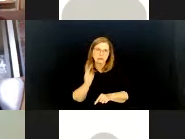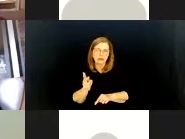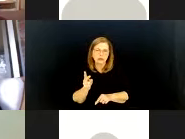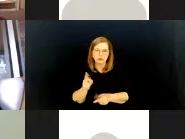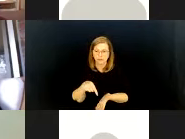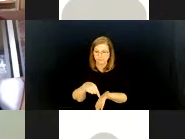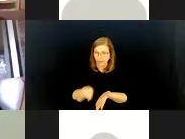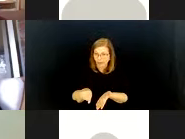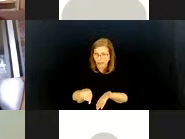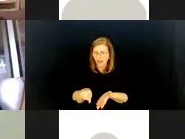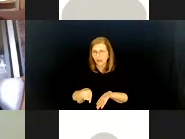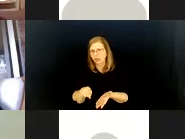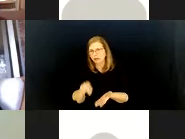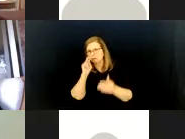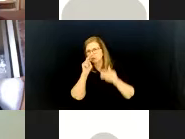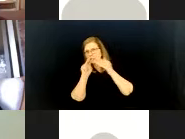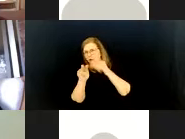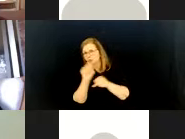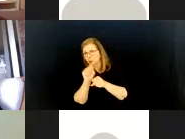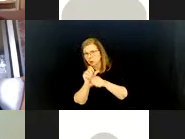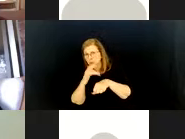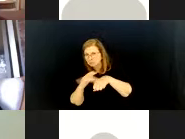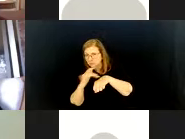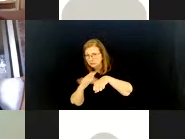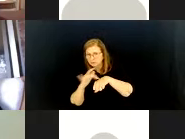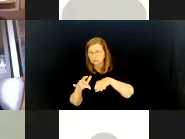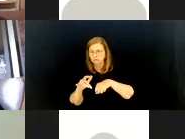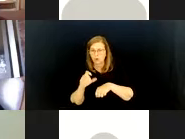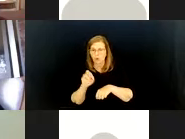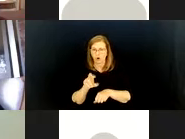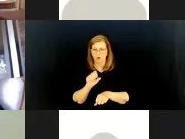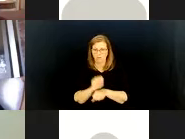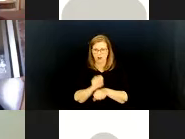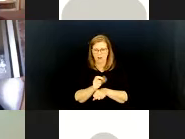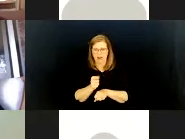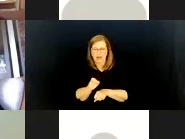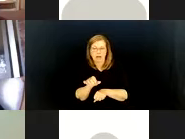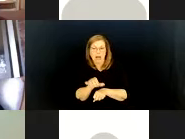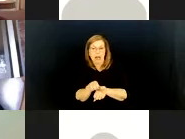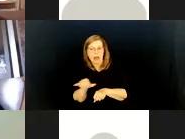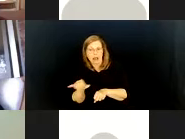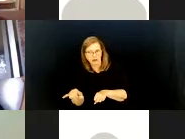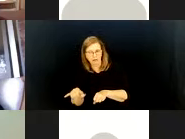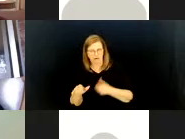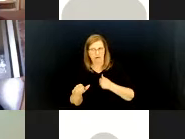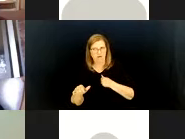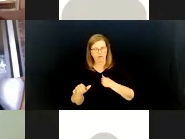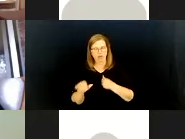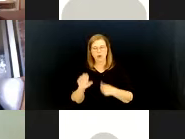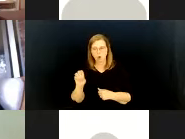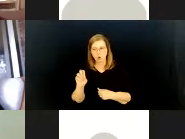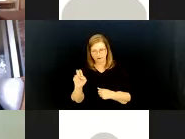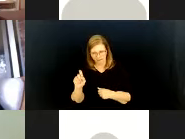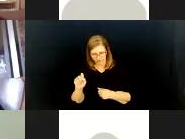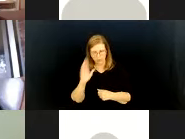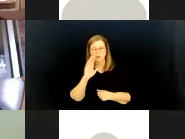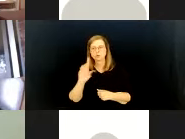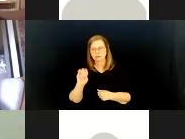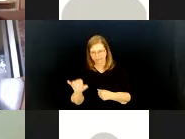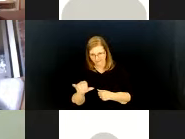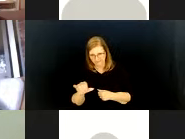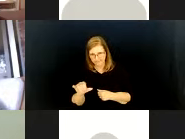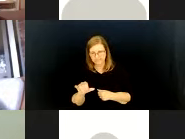and outlook, related occupations. I love that. The ONET can also do that. Those very